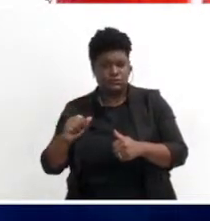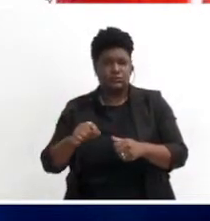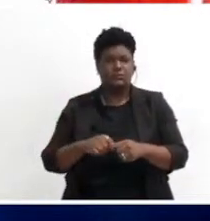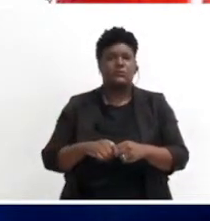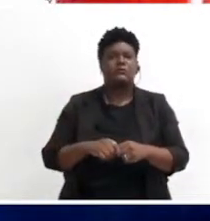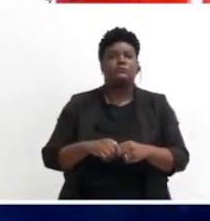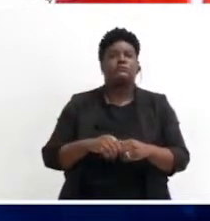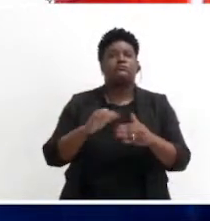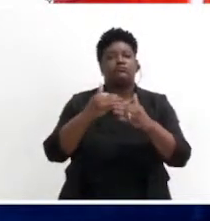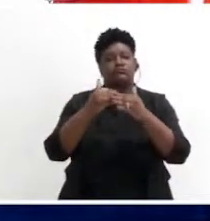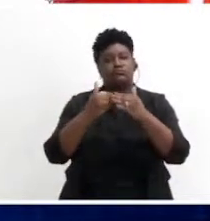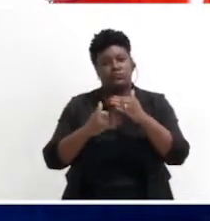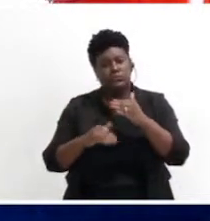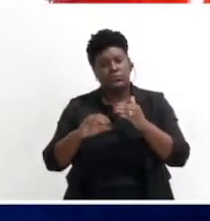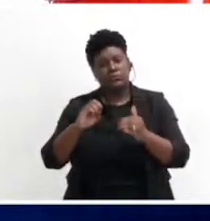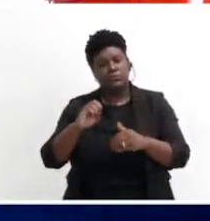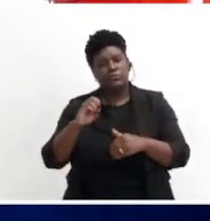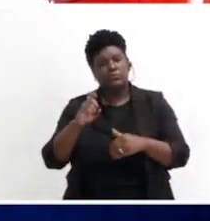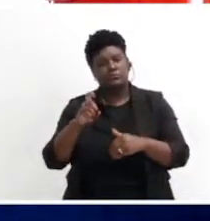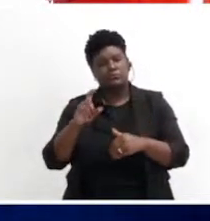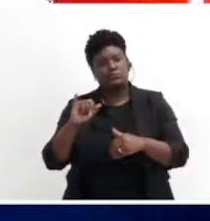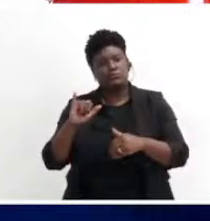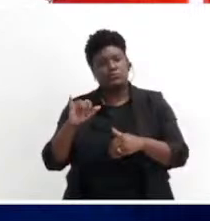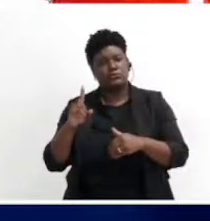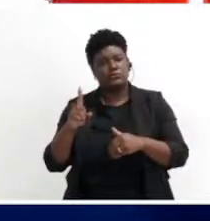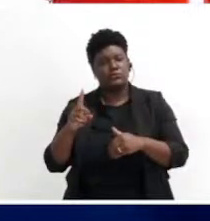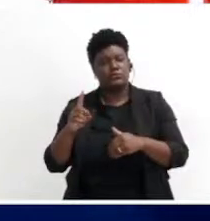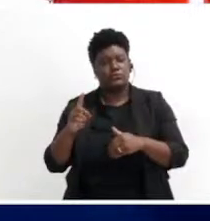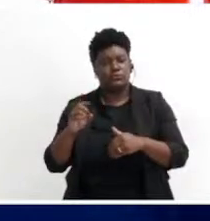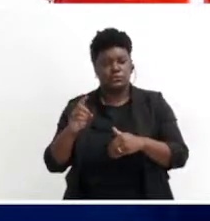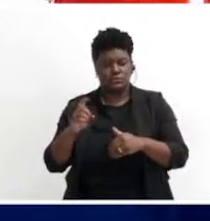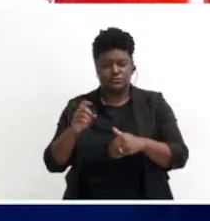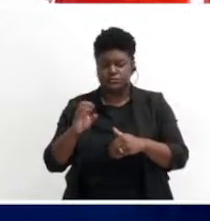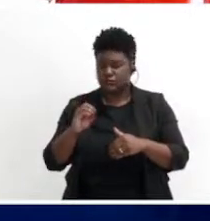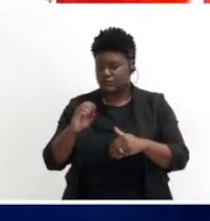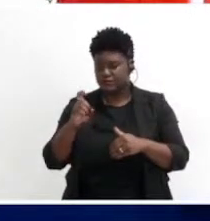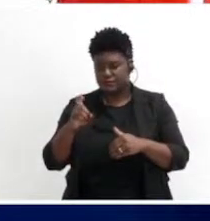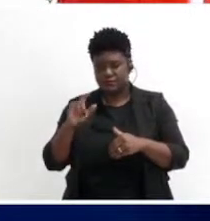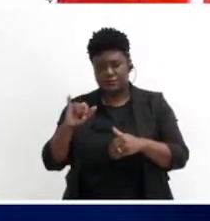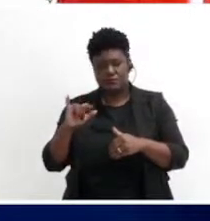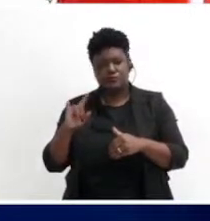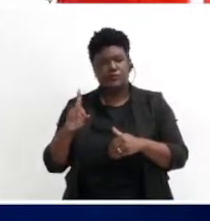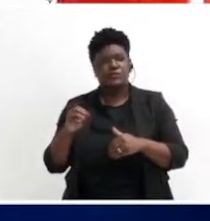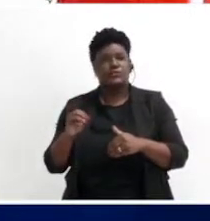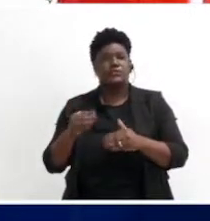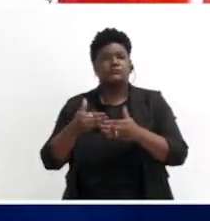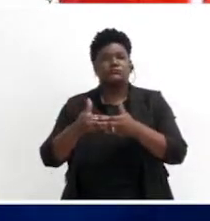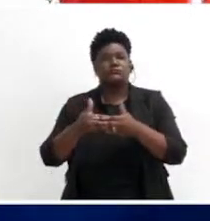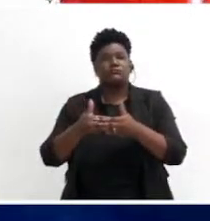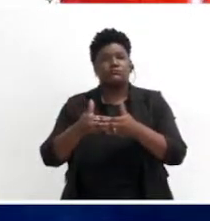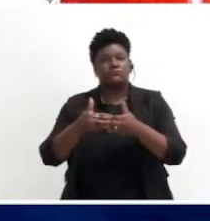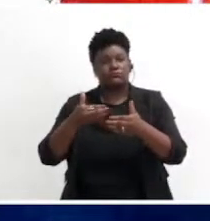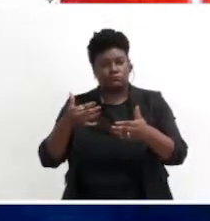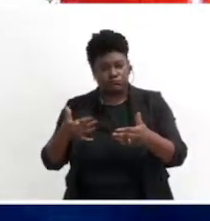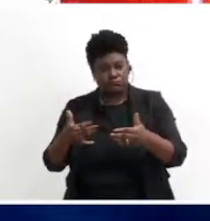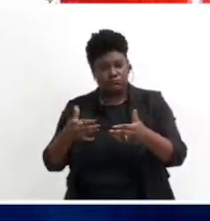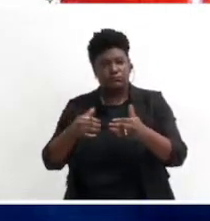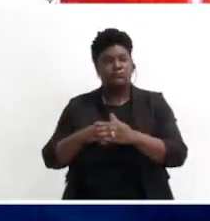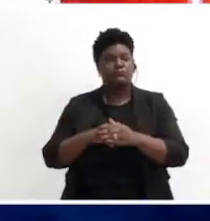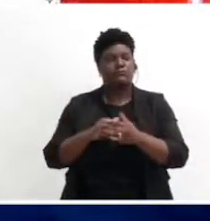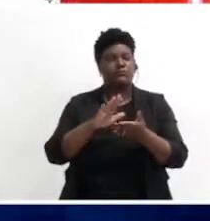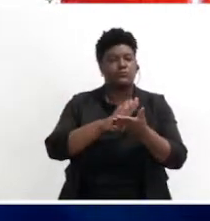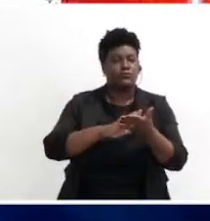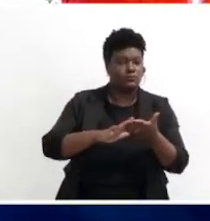joining. You have a limitation in time between when you do that kind of process and when you do the joining. Or you could solder in something called a